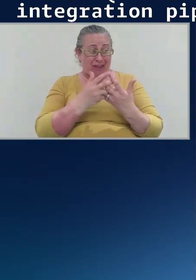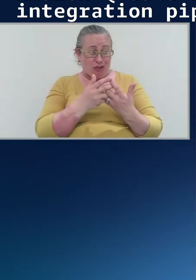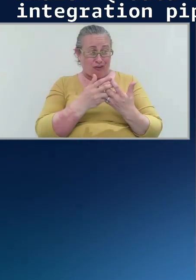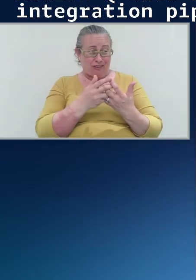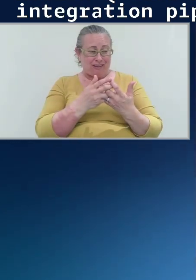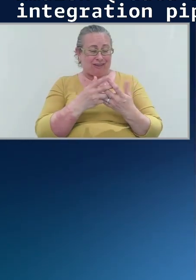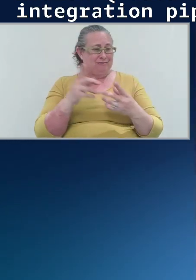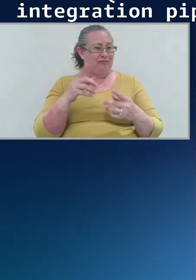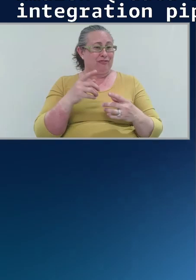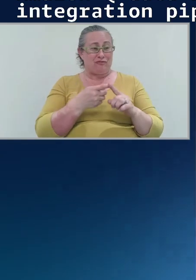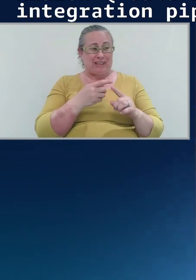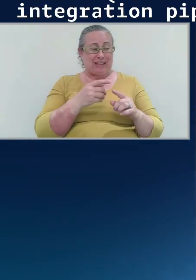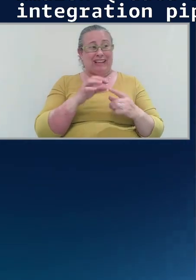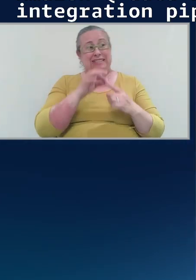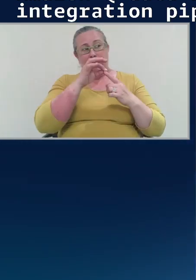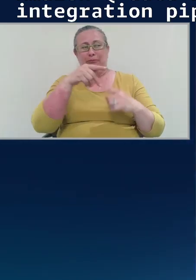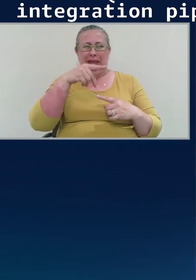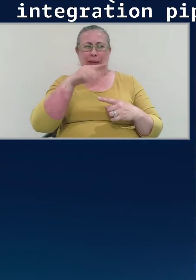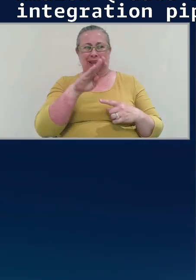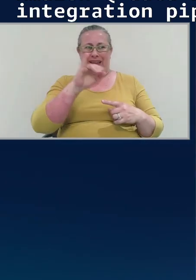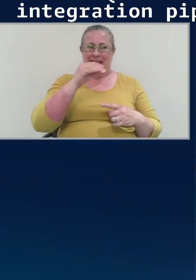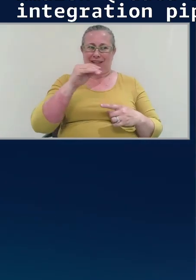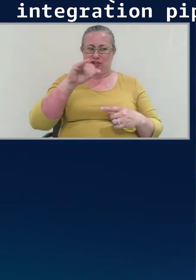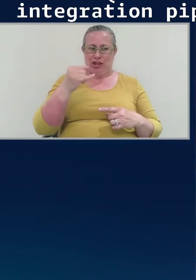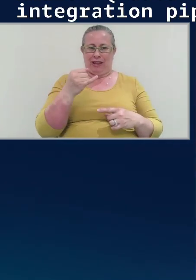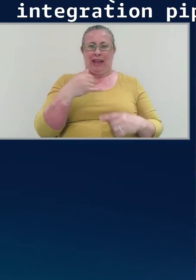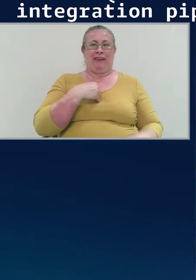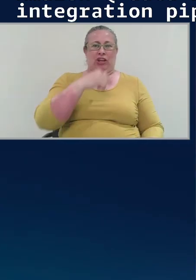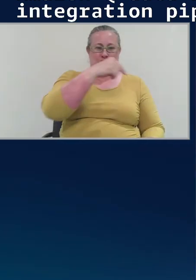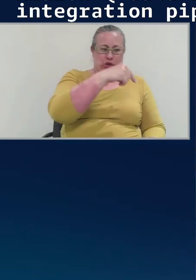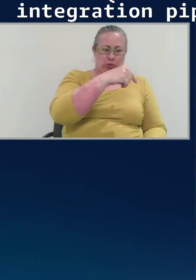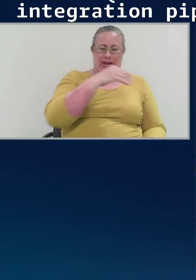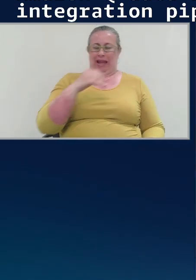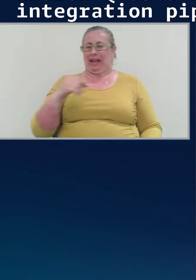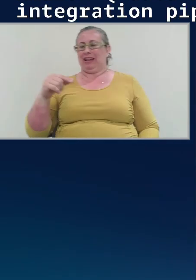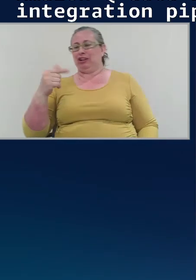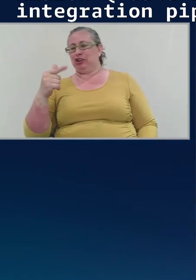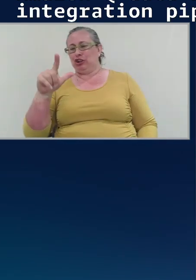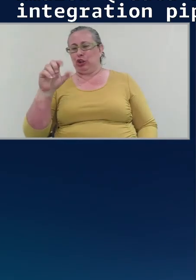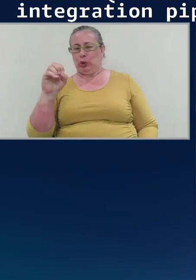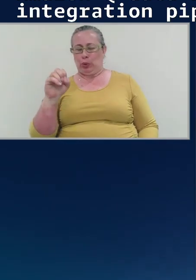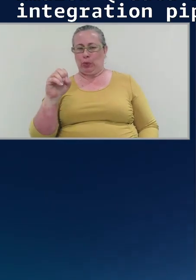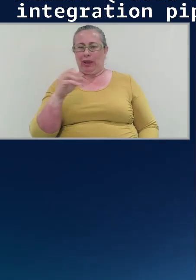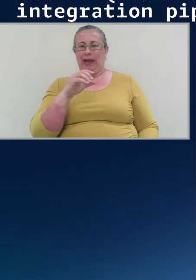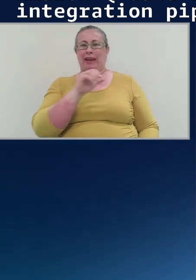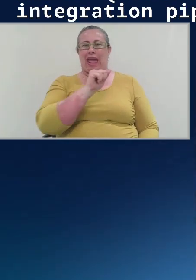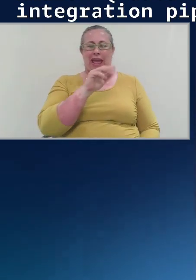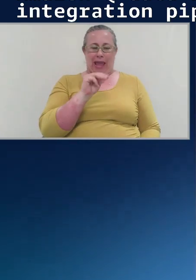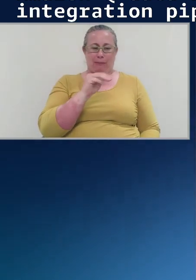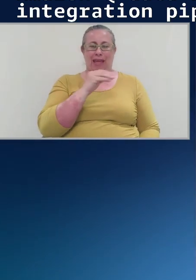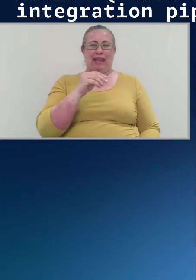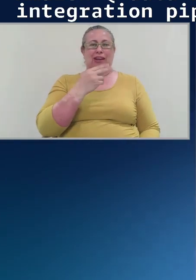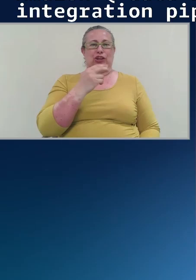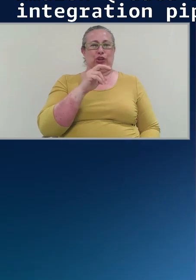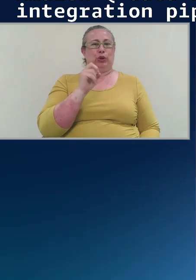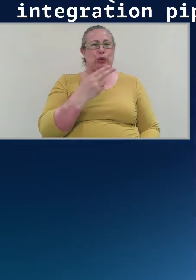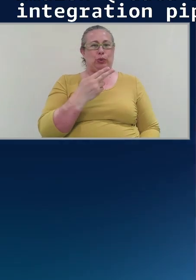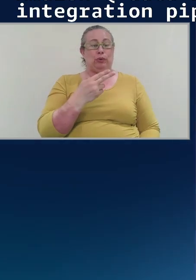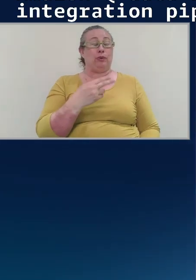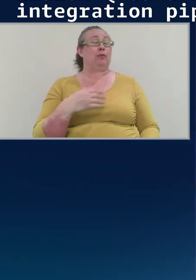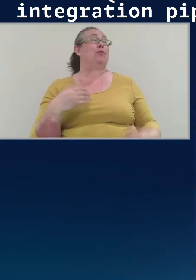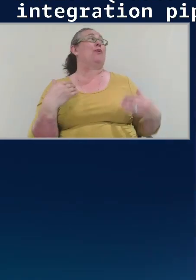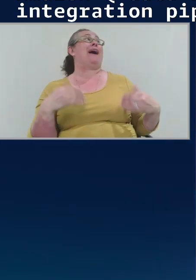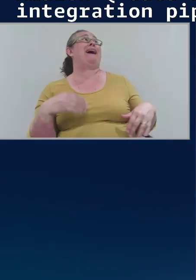jelly? Yes, we do. Discuss. We have Q, and we have Glue, and we have AM, and we have U. Wow. Poems.